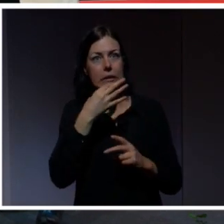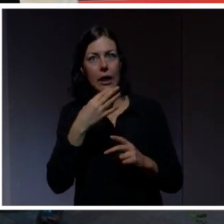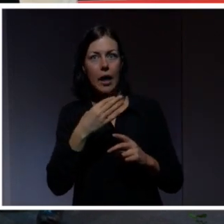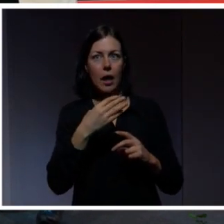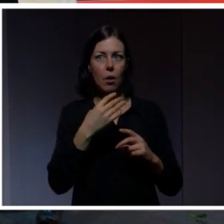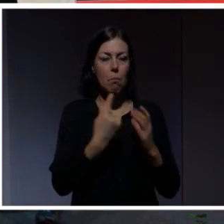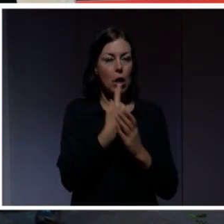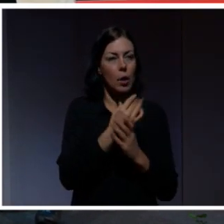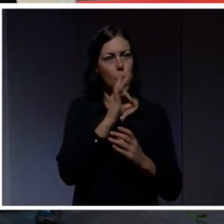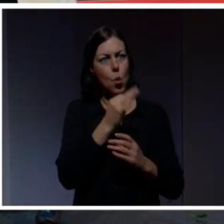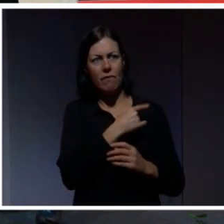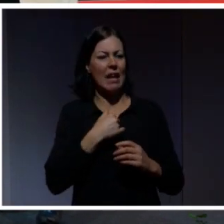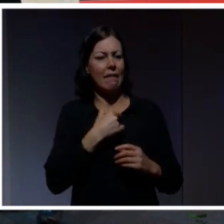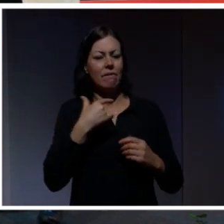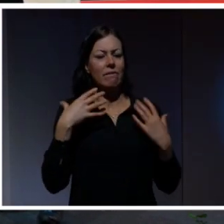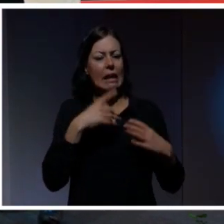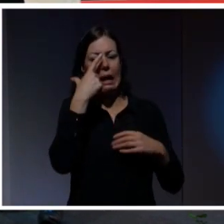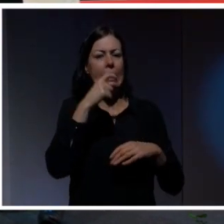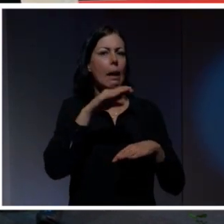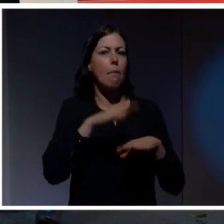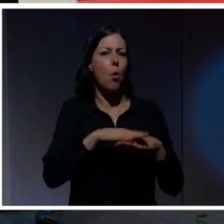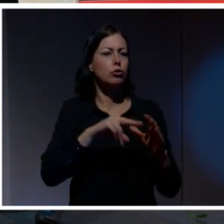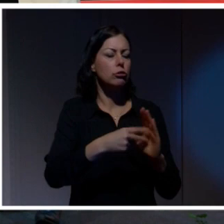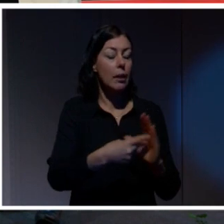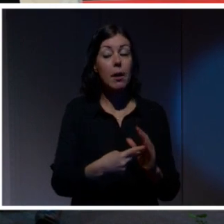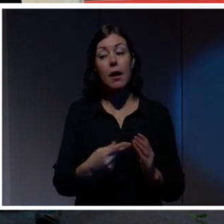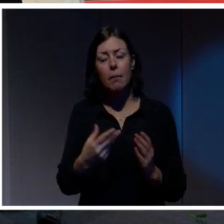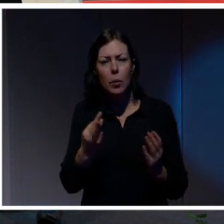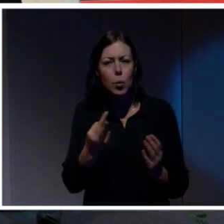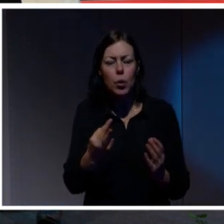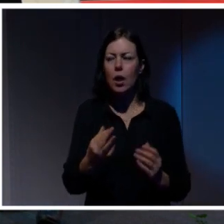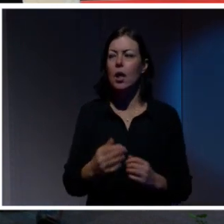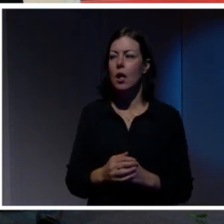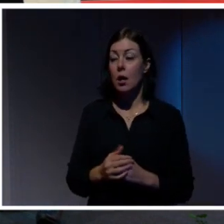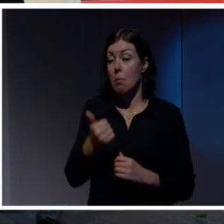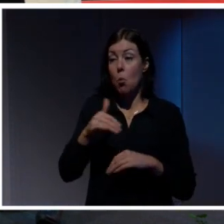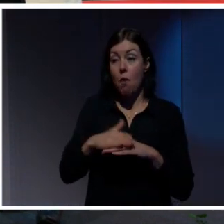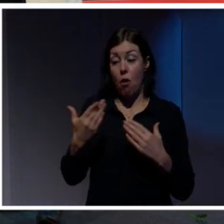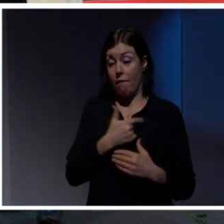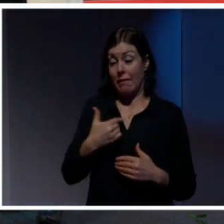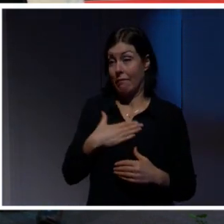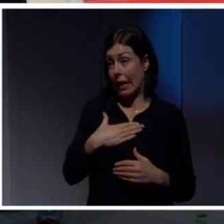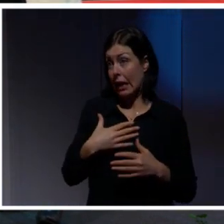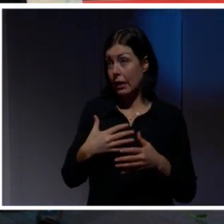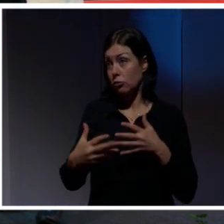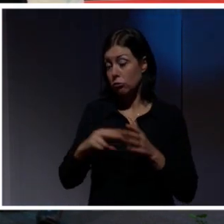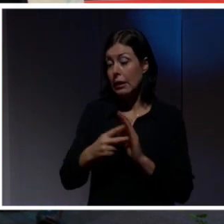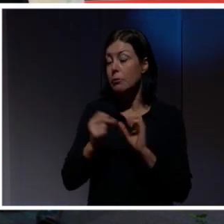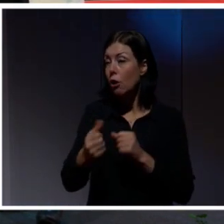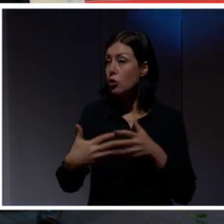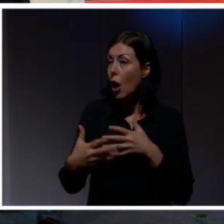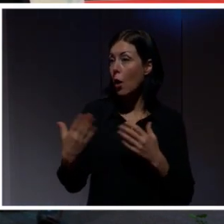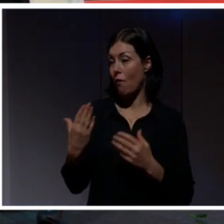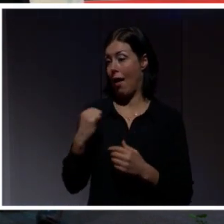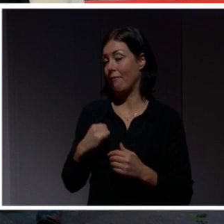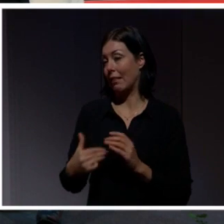where does the solution to that lie? Yeah, it depends what you want the system to do and what you're using the system for. And